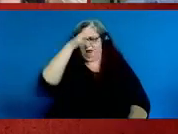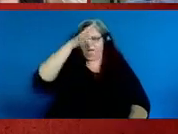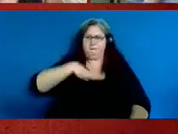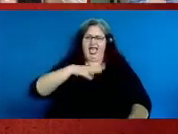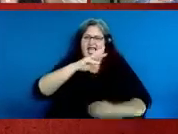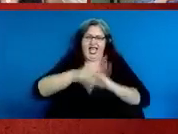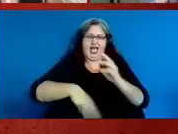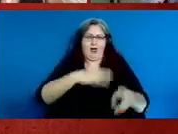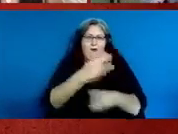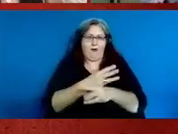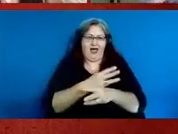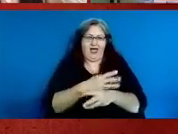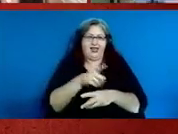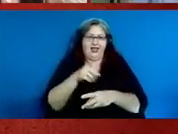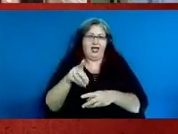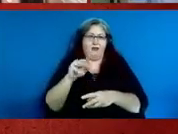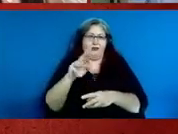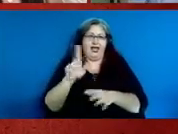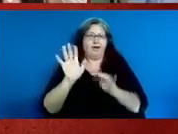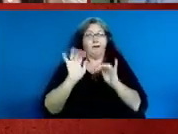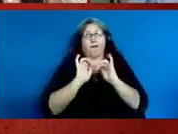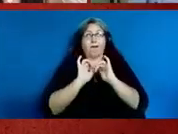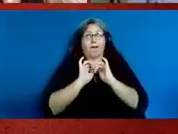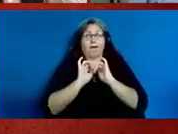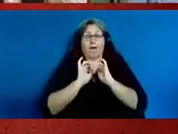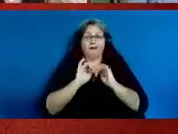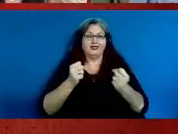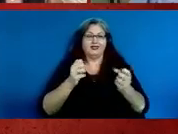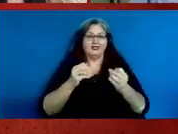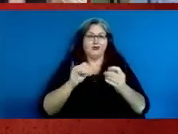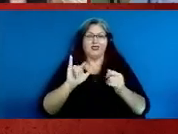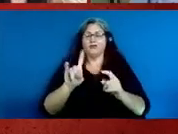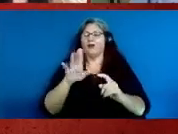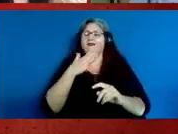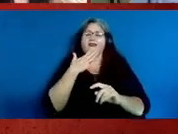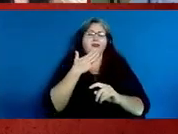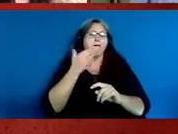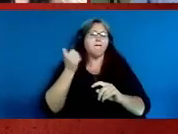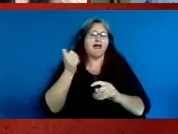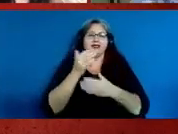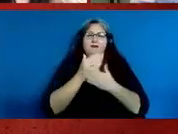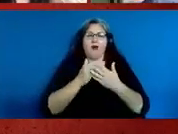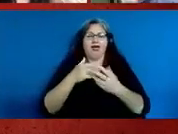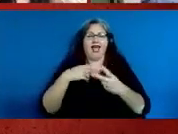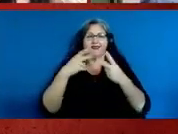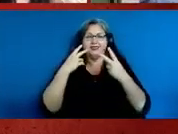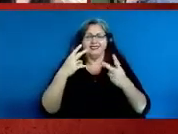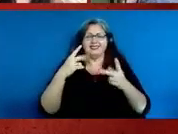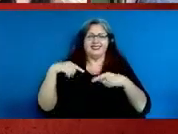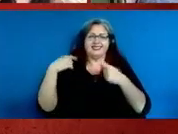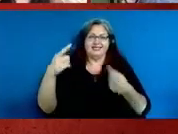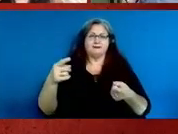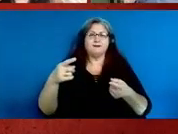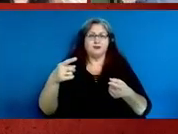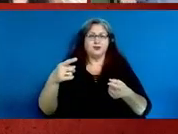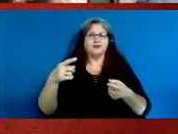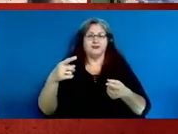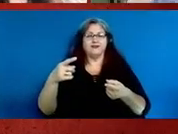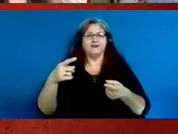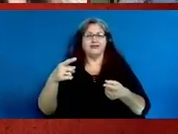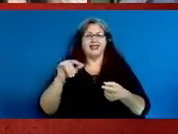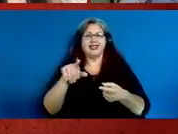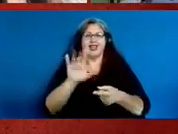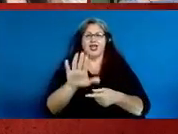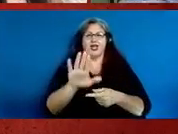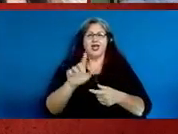and Mulan goes like that. It's one of the best things I have seen, and I could see, you know, Ming-Na